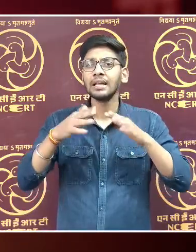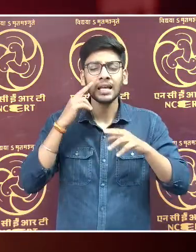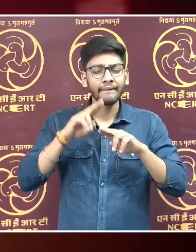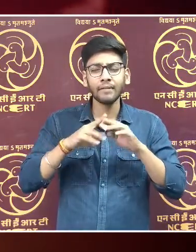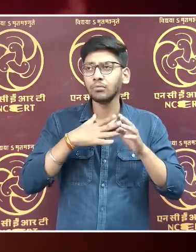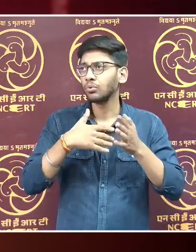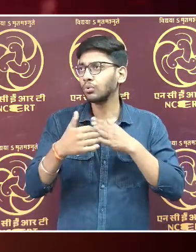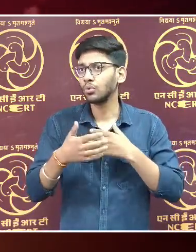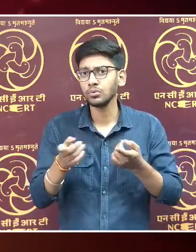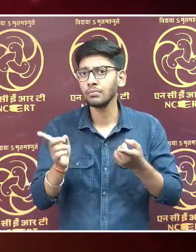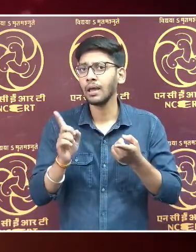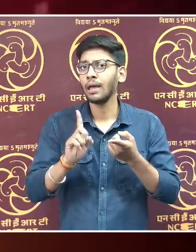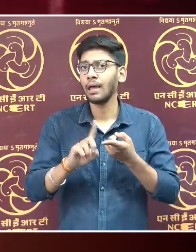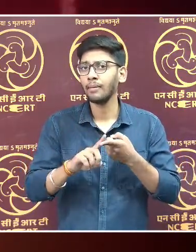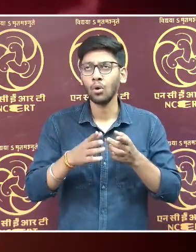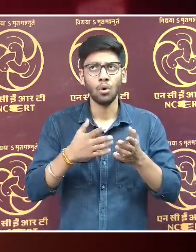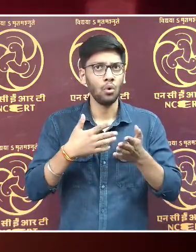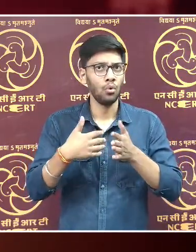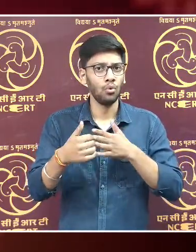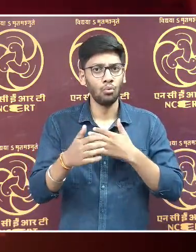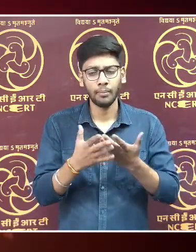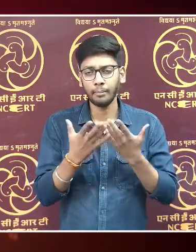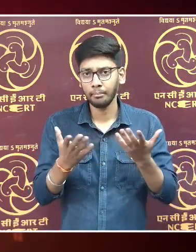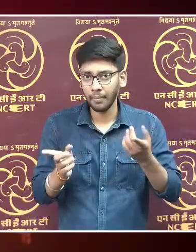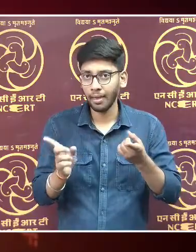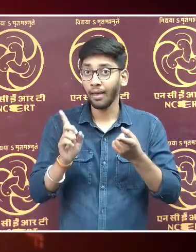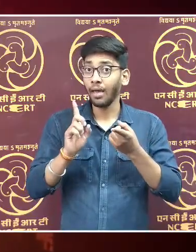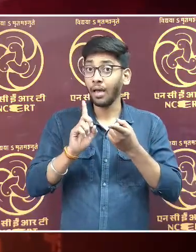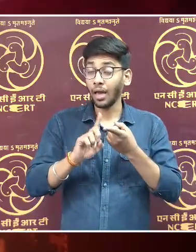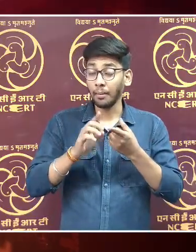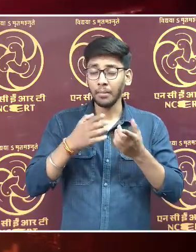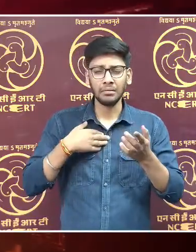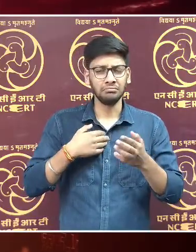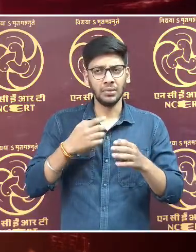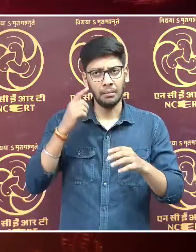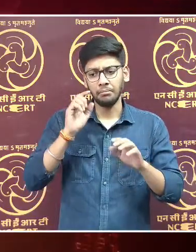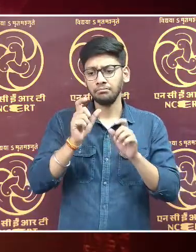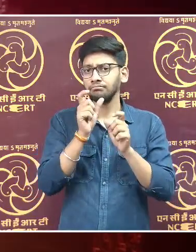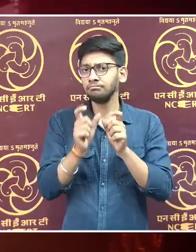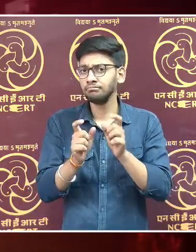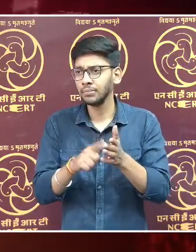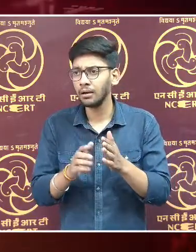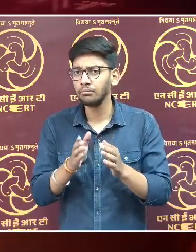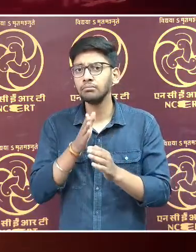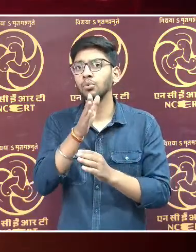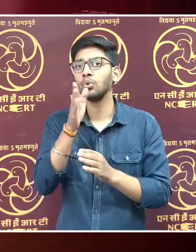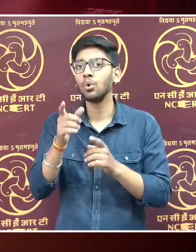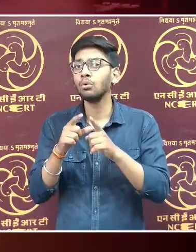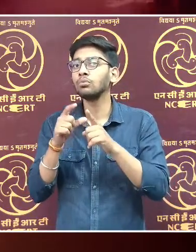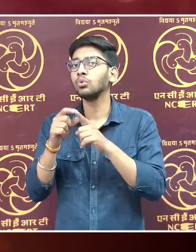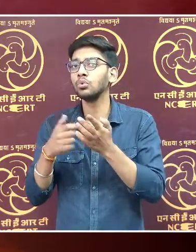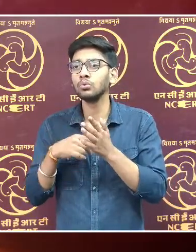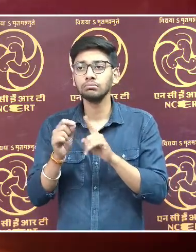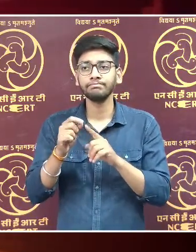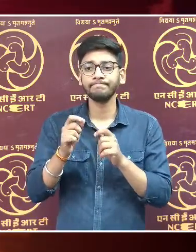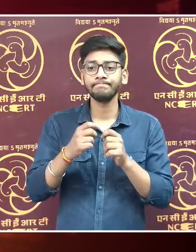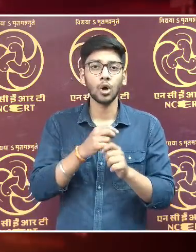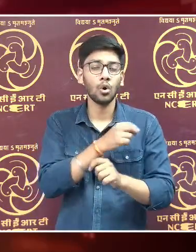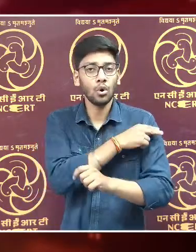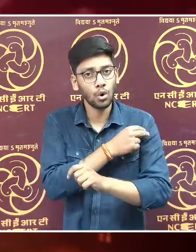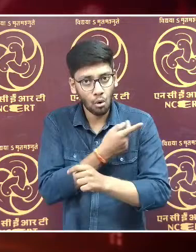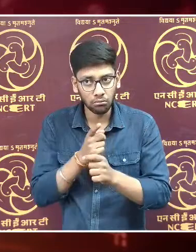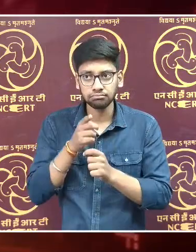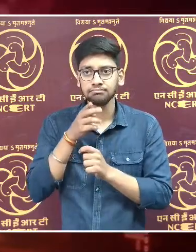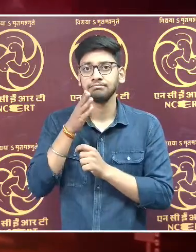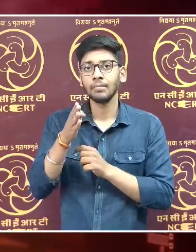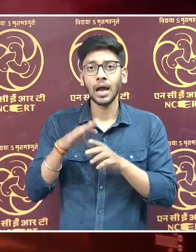when any such thing is identified, people think that they must go to pediatricians, but they will only direct you to audiologists because they are the